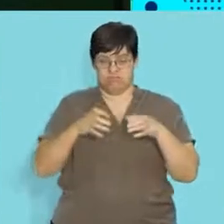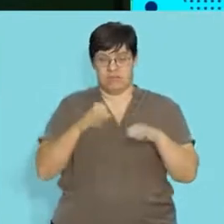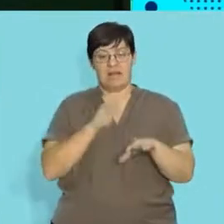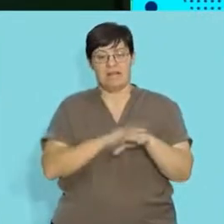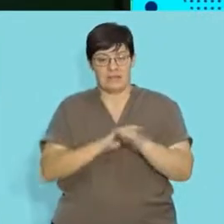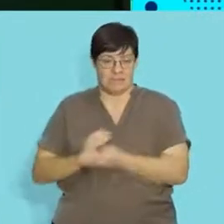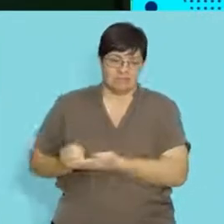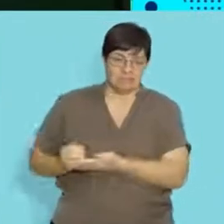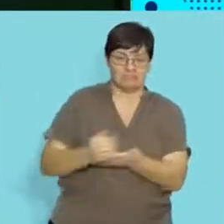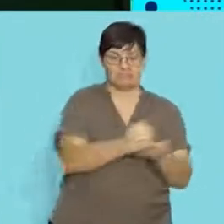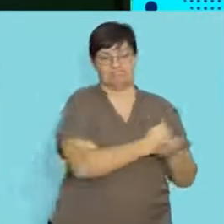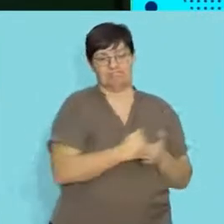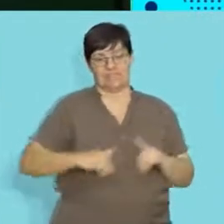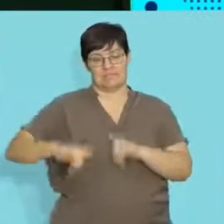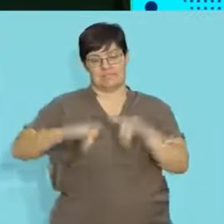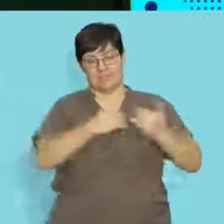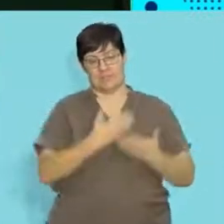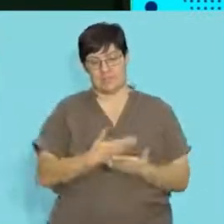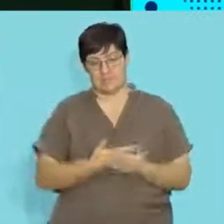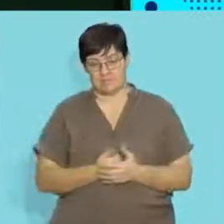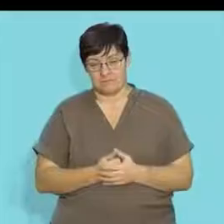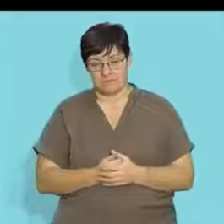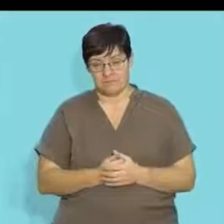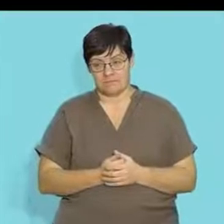and timed harvesting.